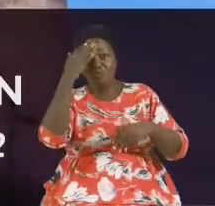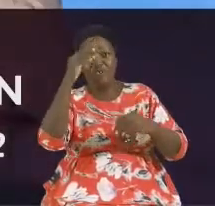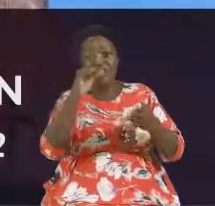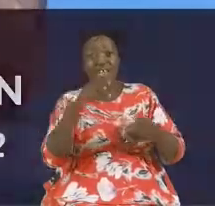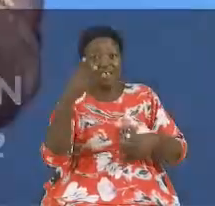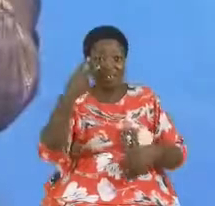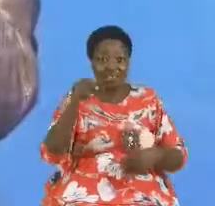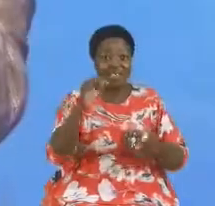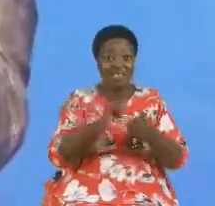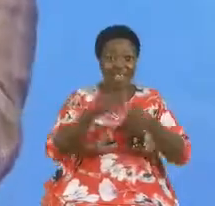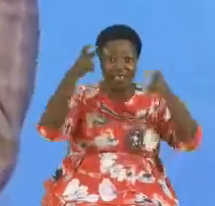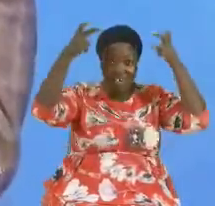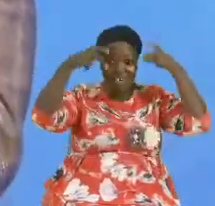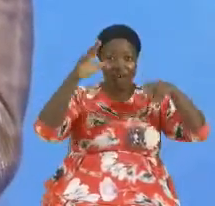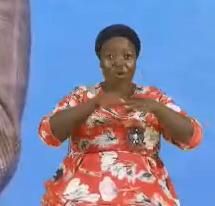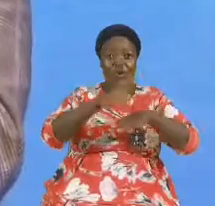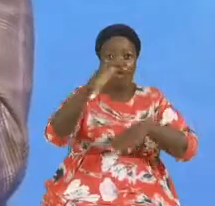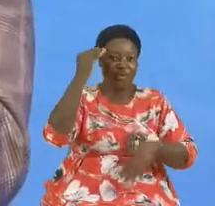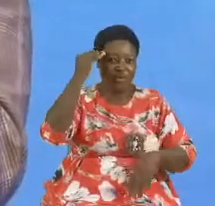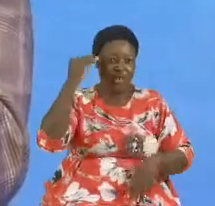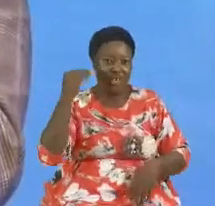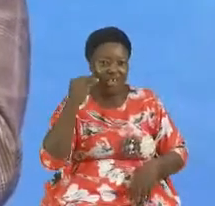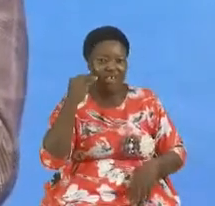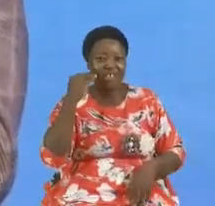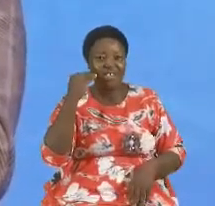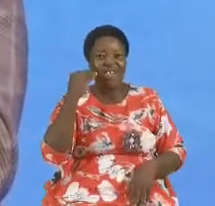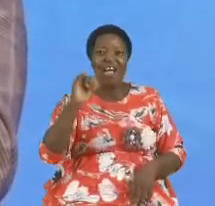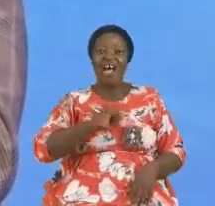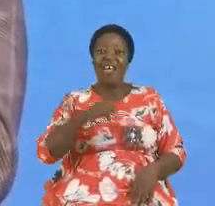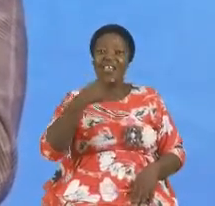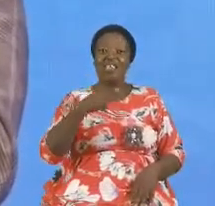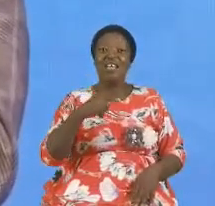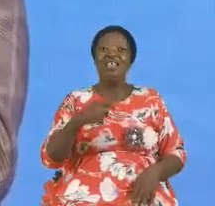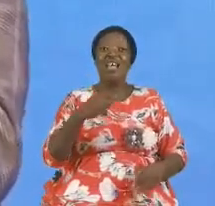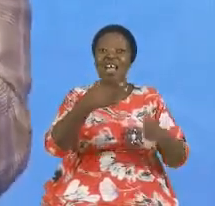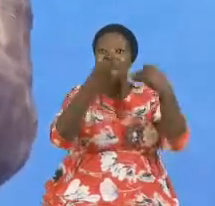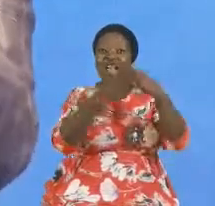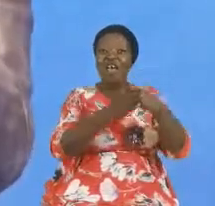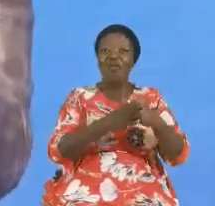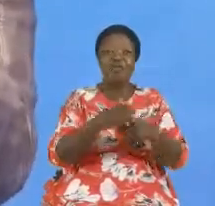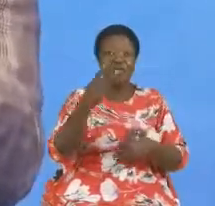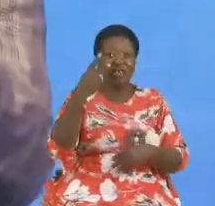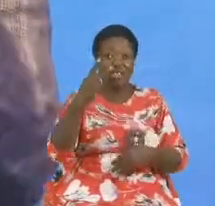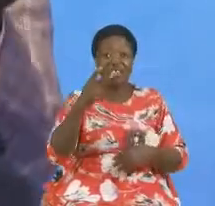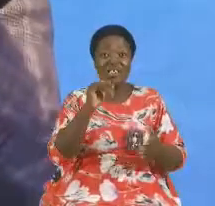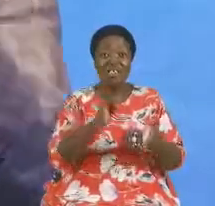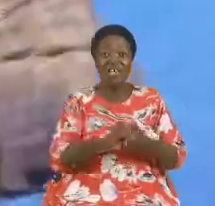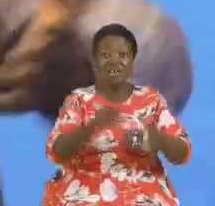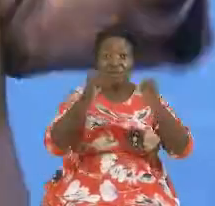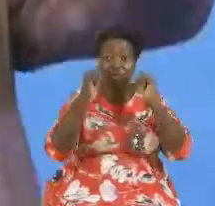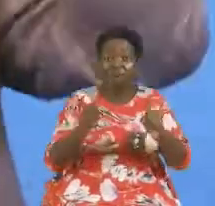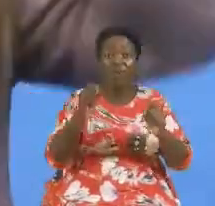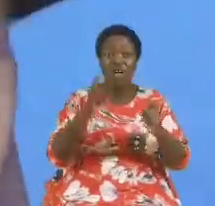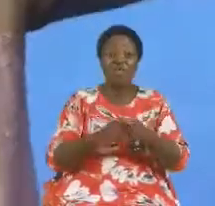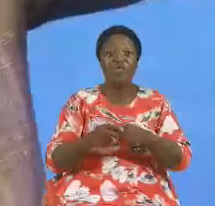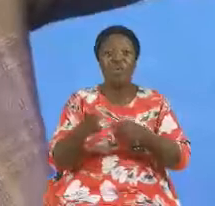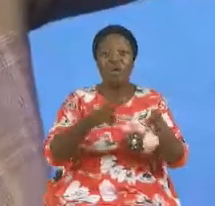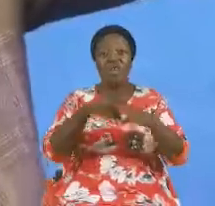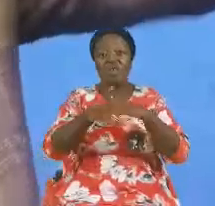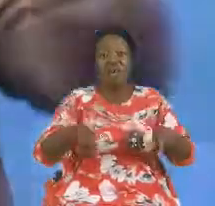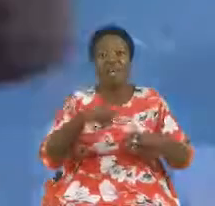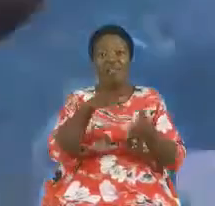Now heaven recognizes crown on your head. I said heaven recognizes the power